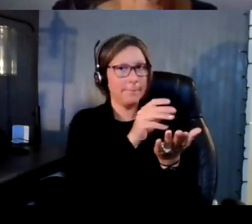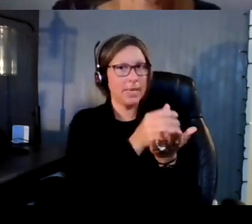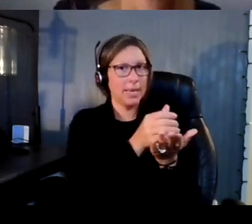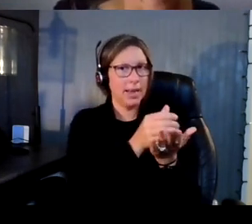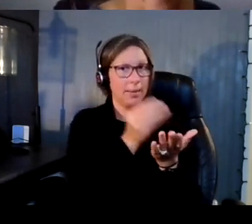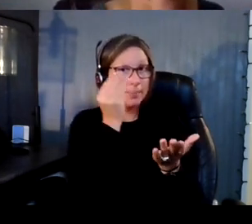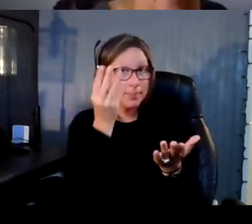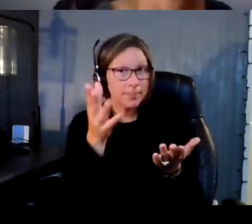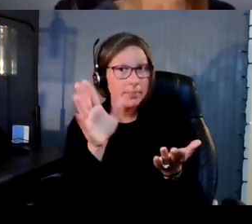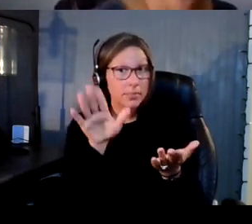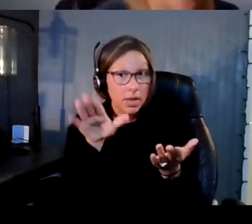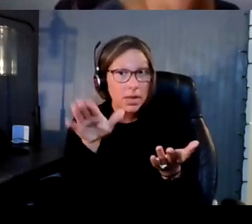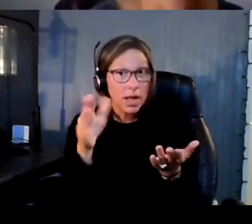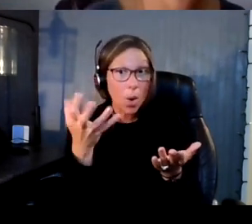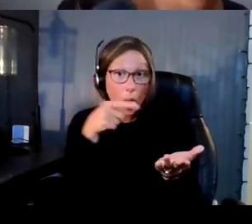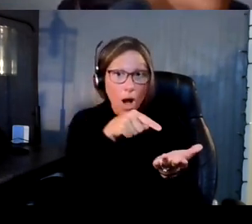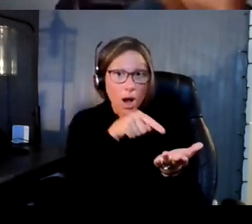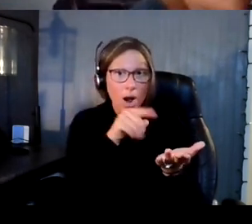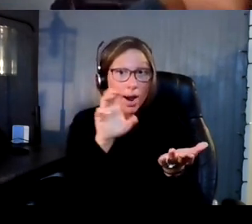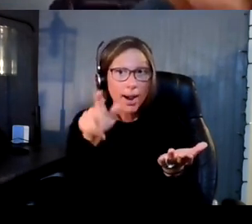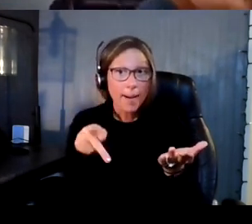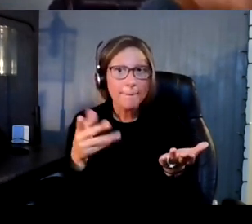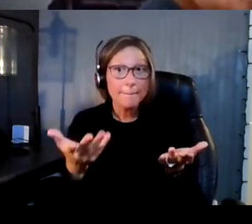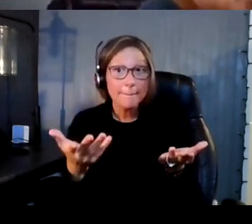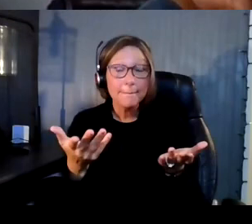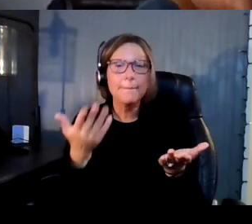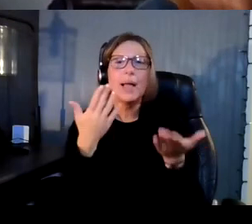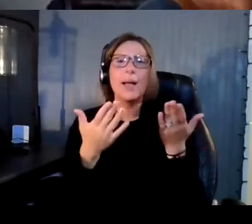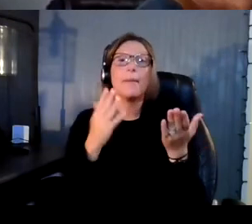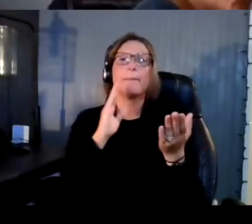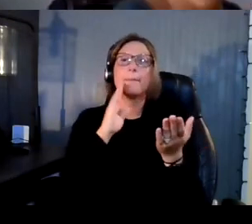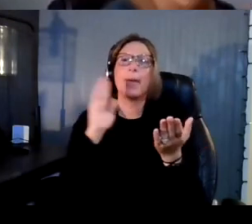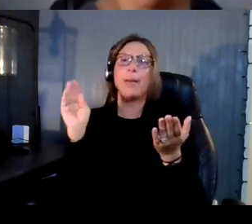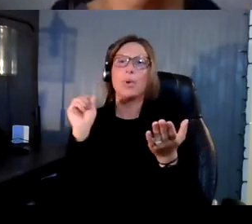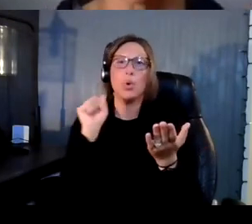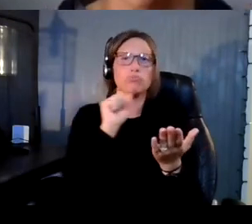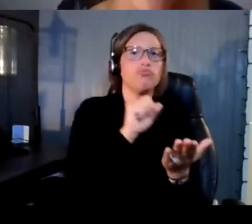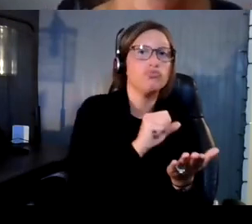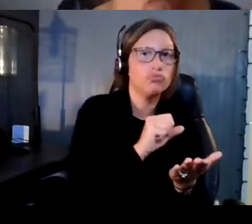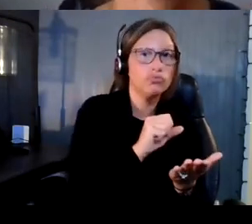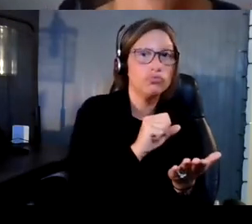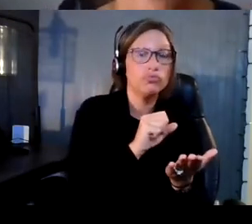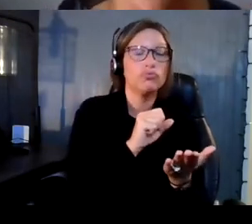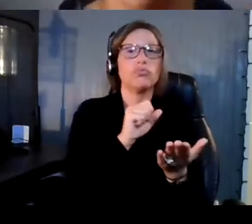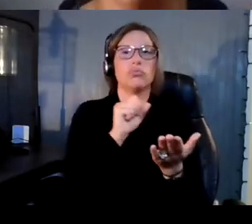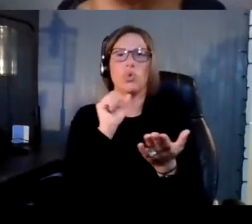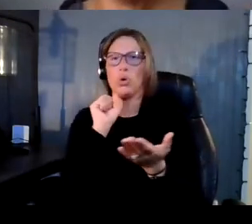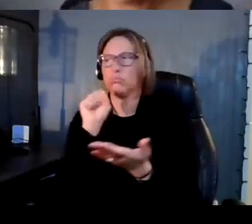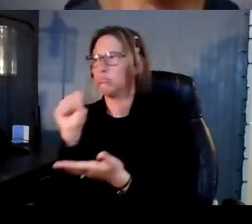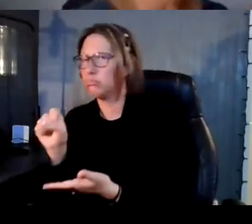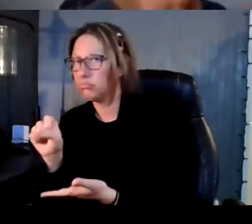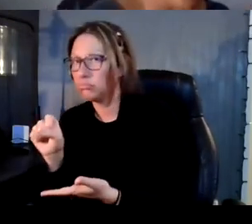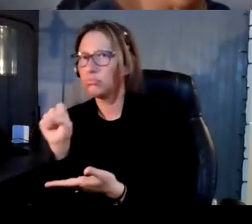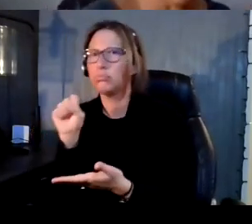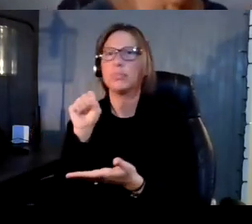know, yay, I want this. They may move their body kind of towards it or lean towards things. They may